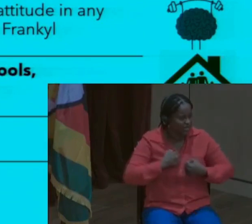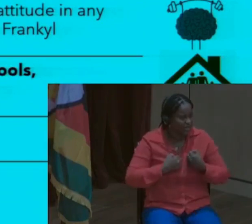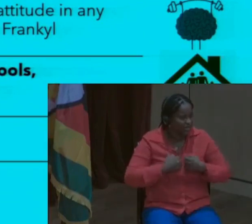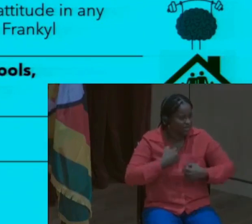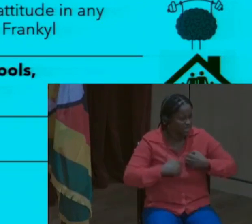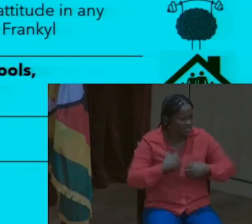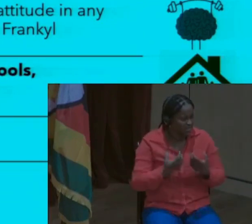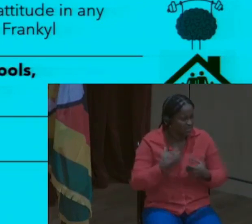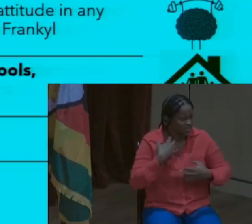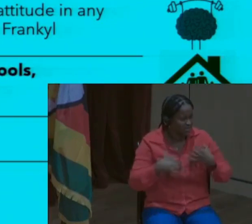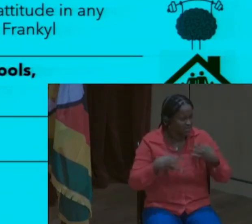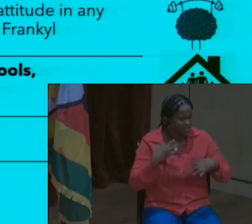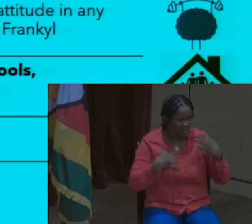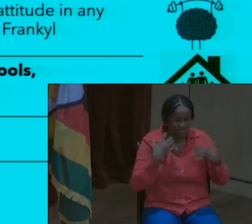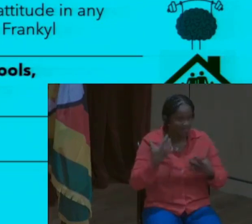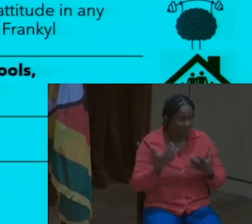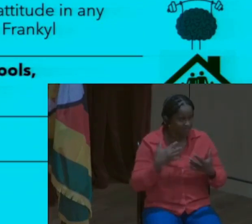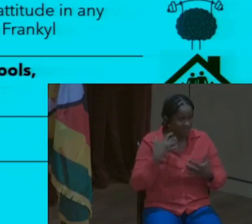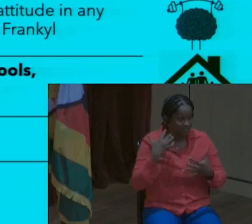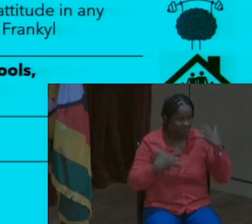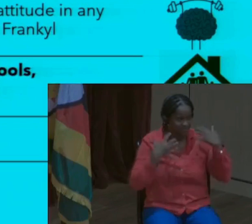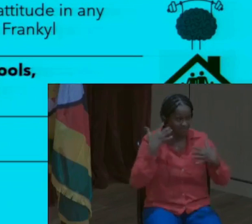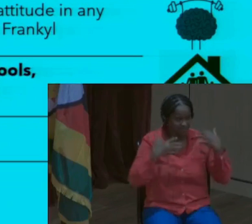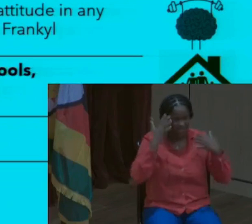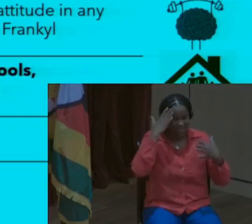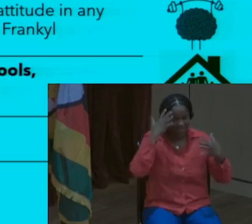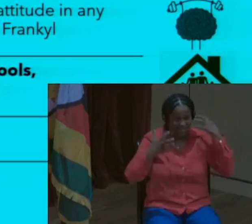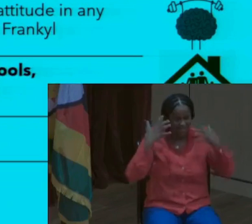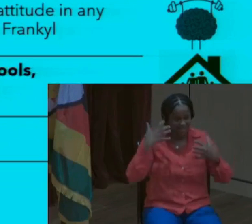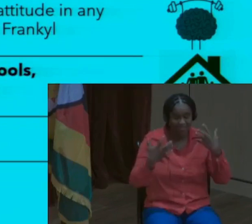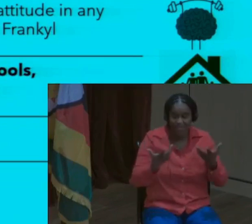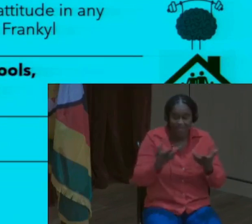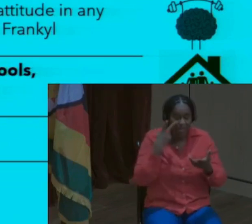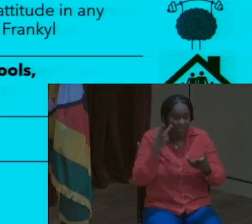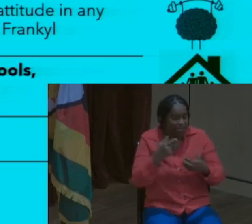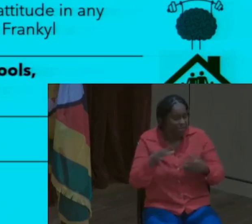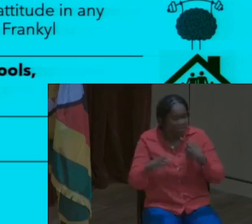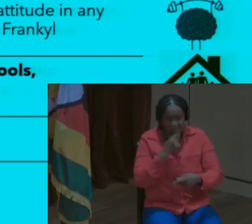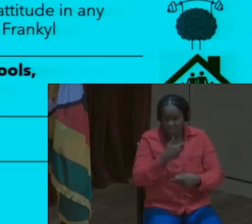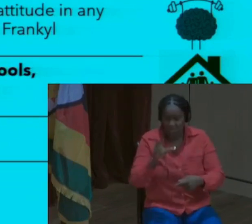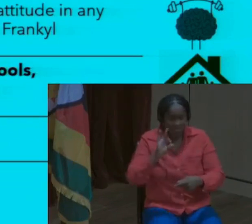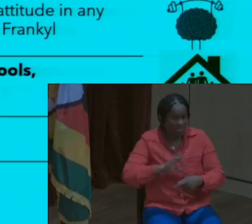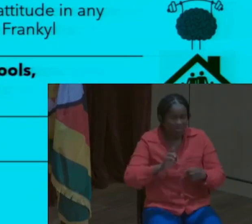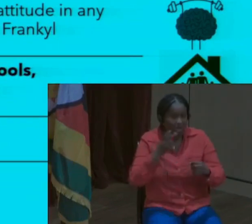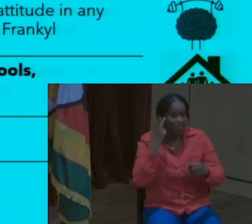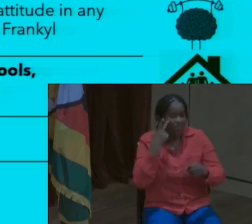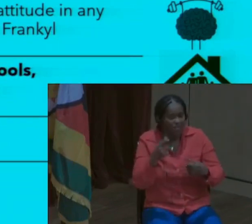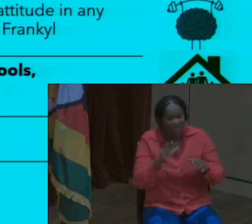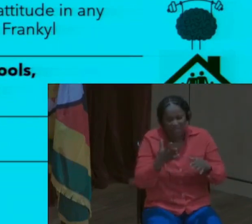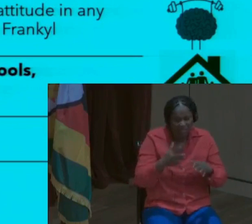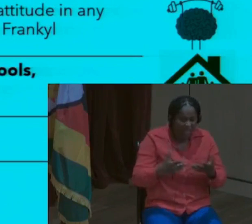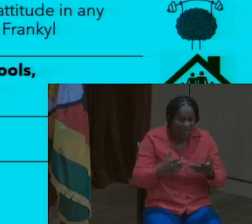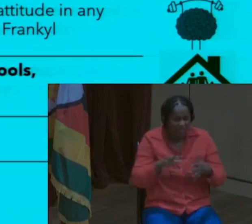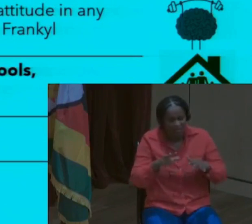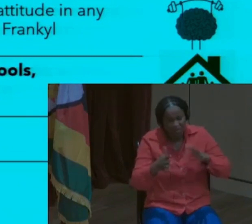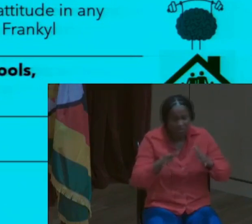balance of trying to manage the stress around us, but building resilience to be able to cope with the stress that is around